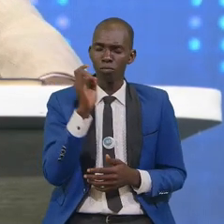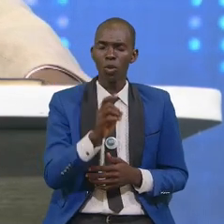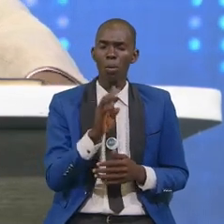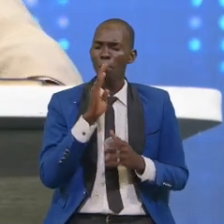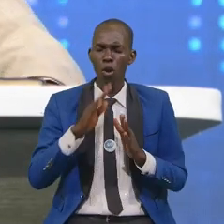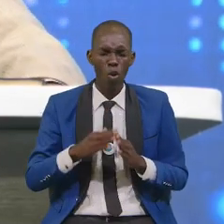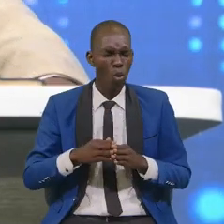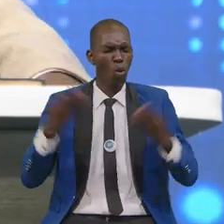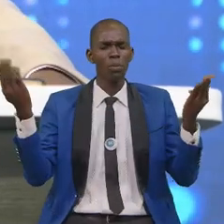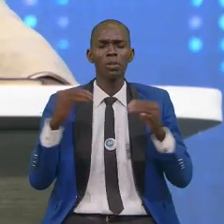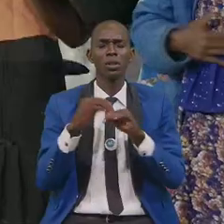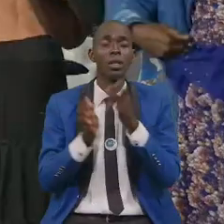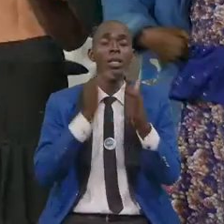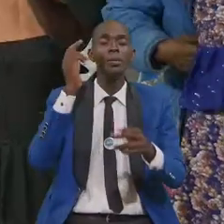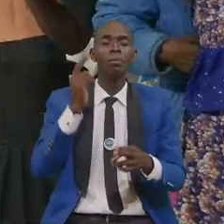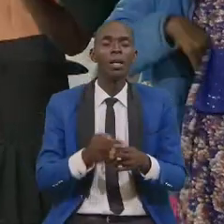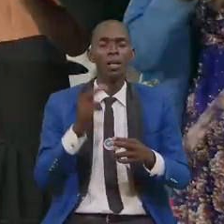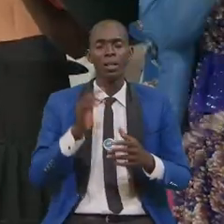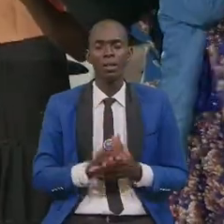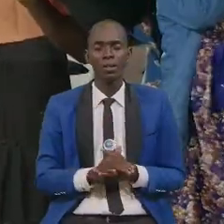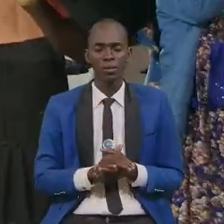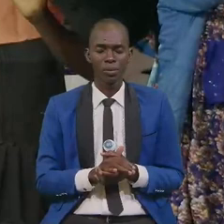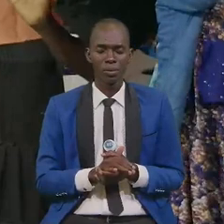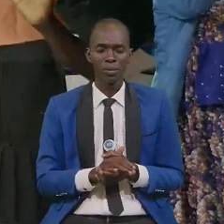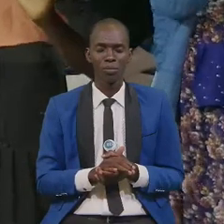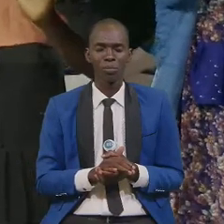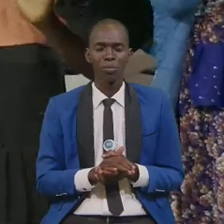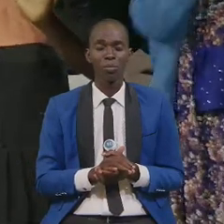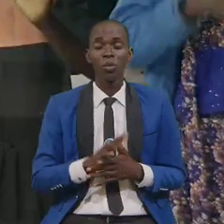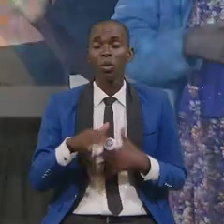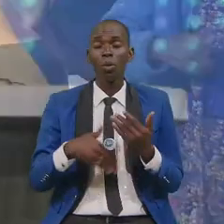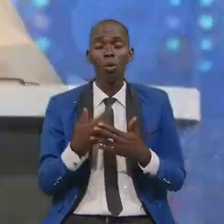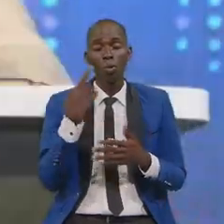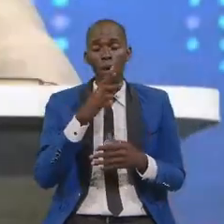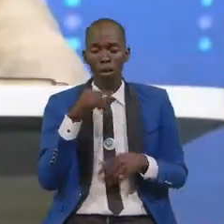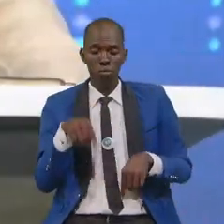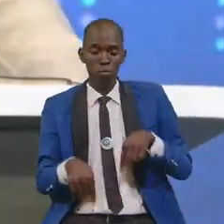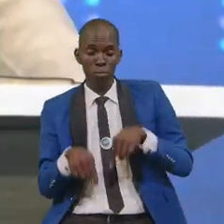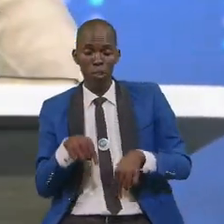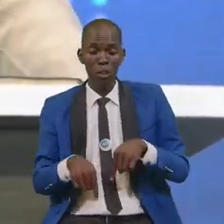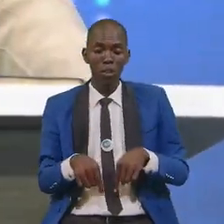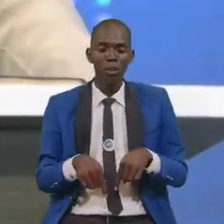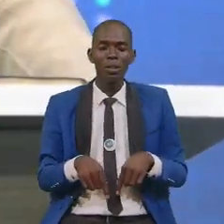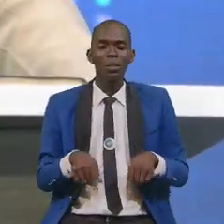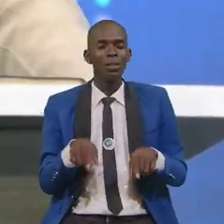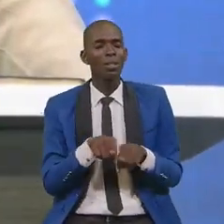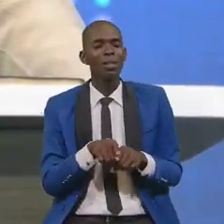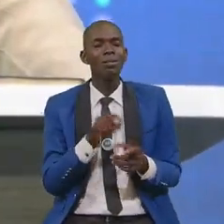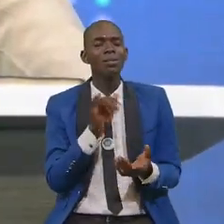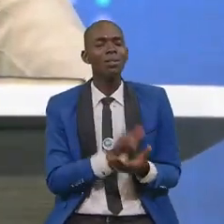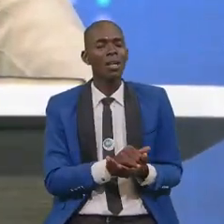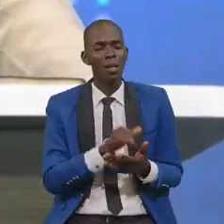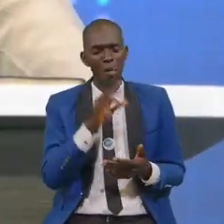opened in Jesus' name. Those who are lame, like that man, threw